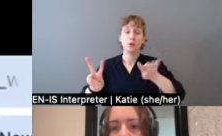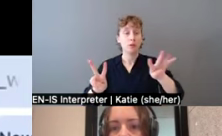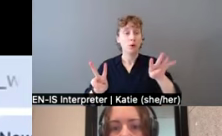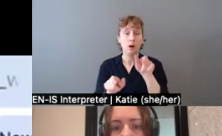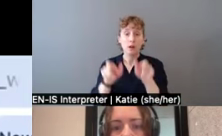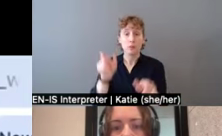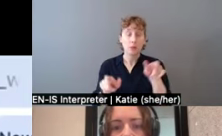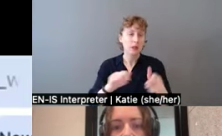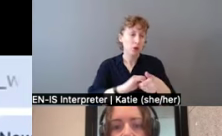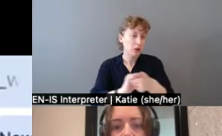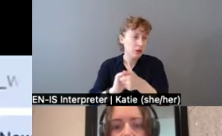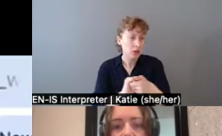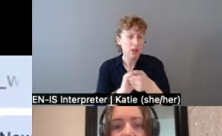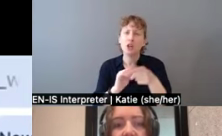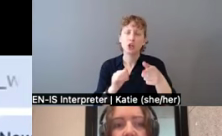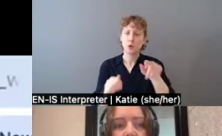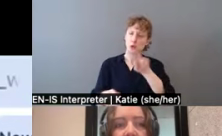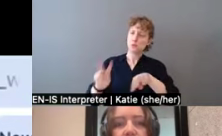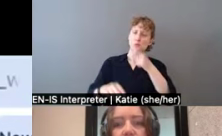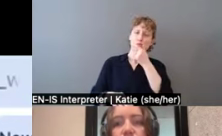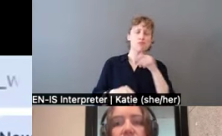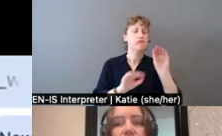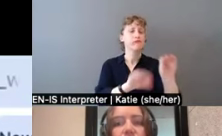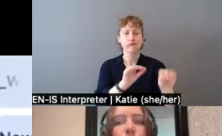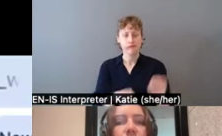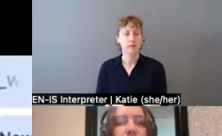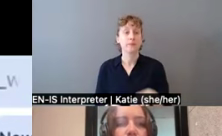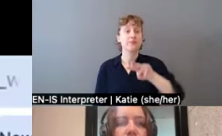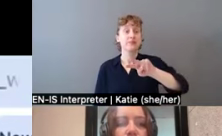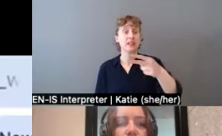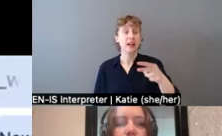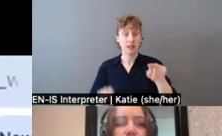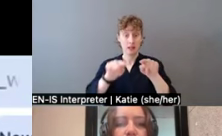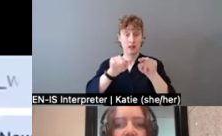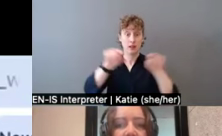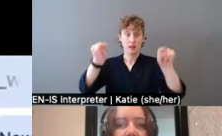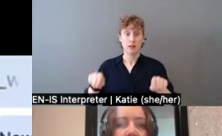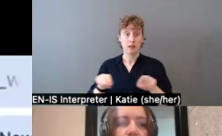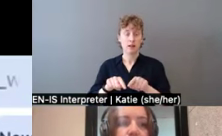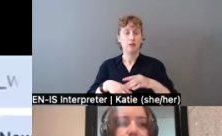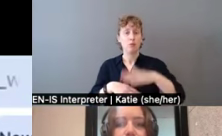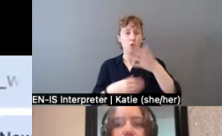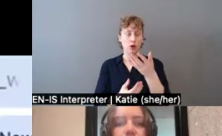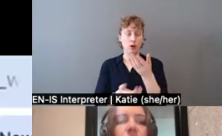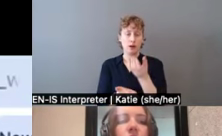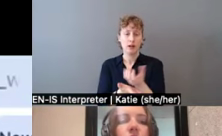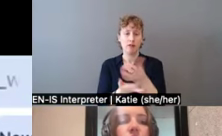So then on the second page, you have more information about the project itself.